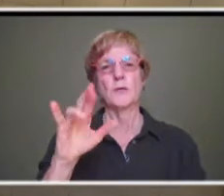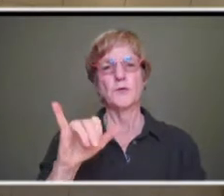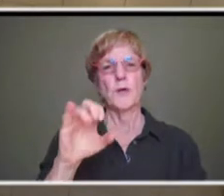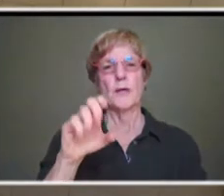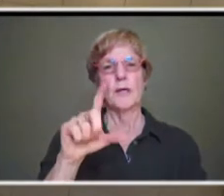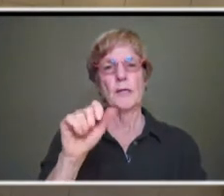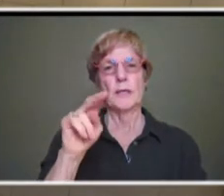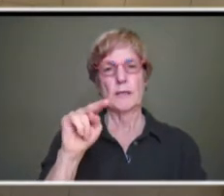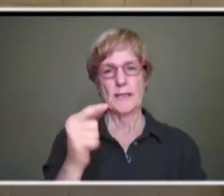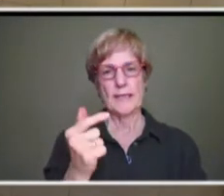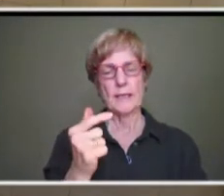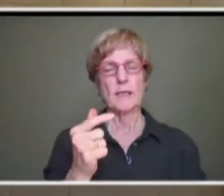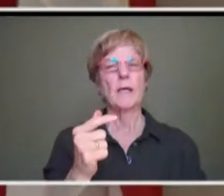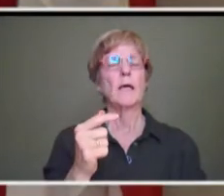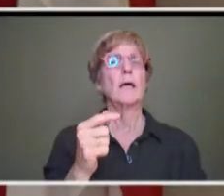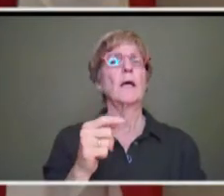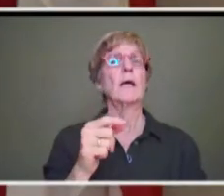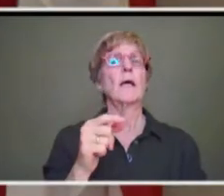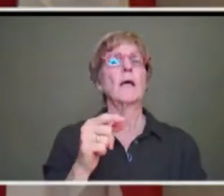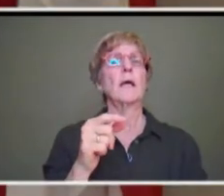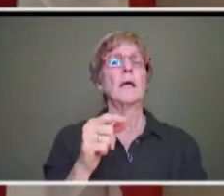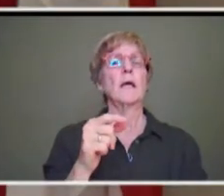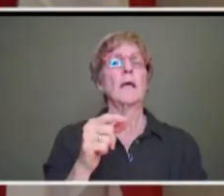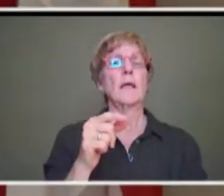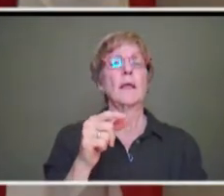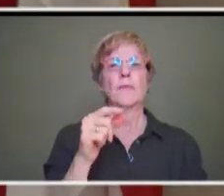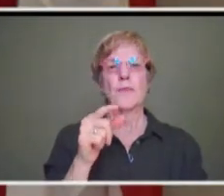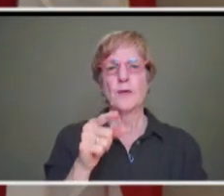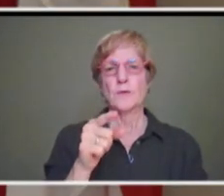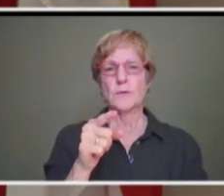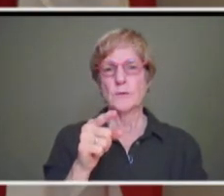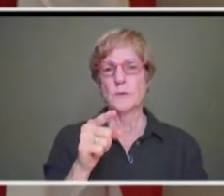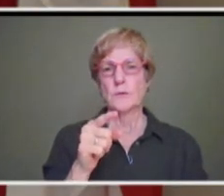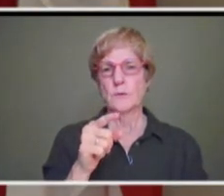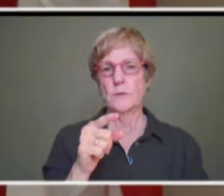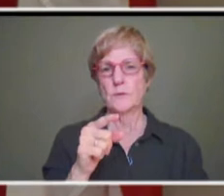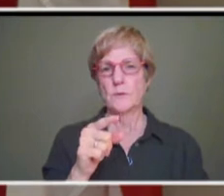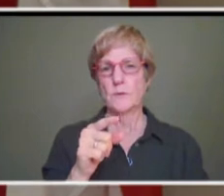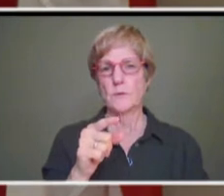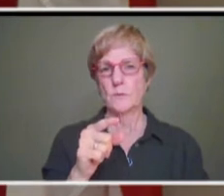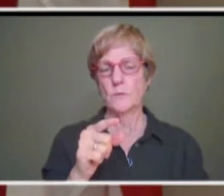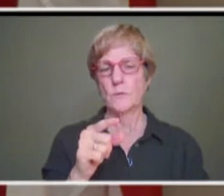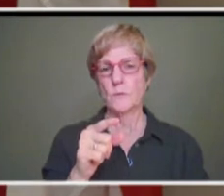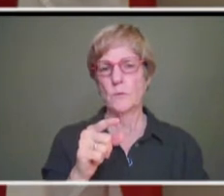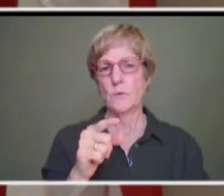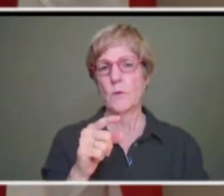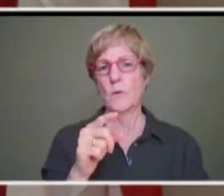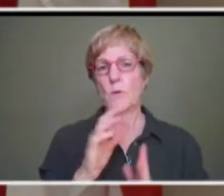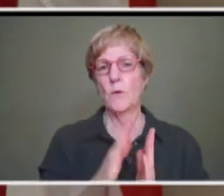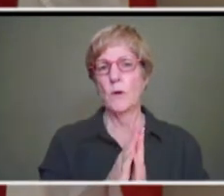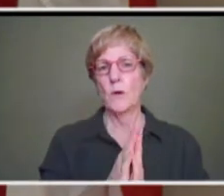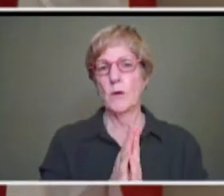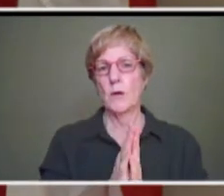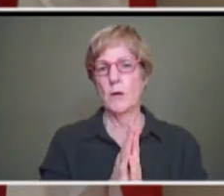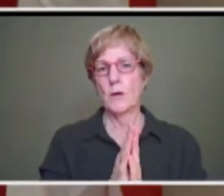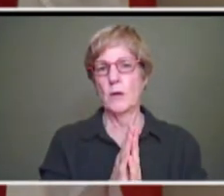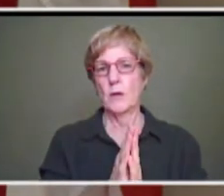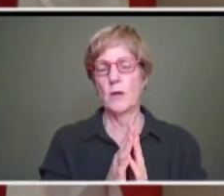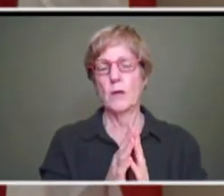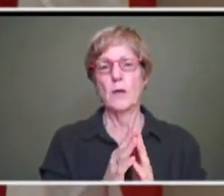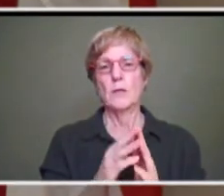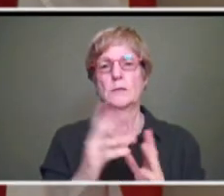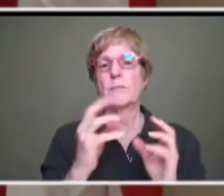remediation that we would like for it to occur so it'd be more attractive for another